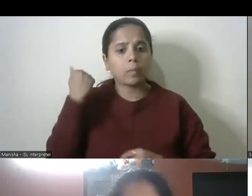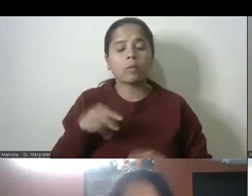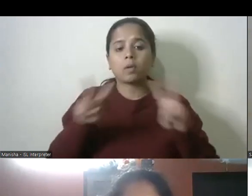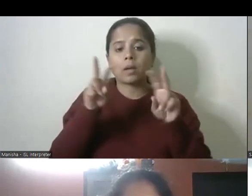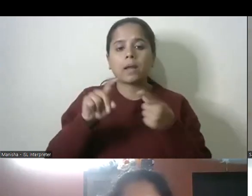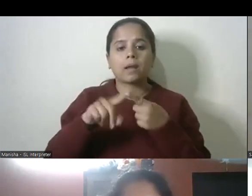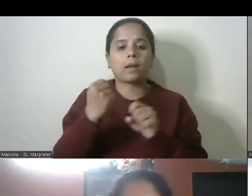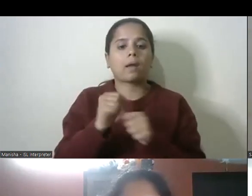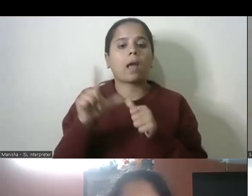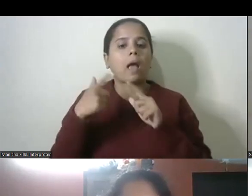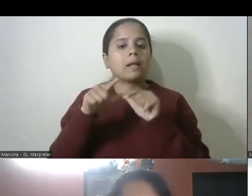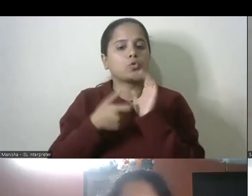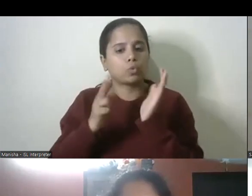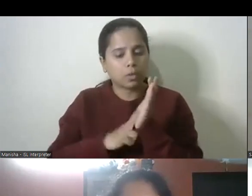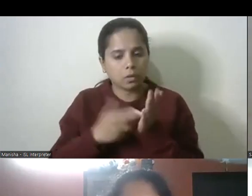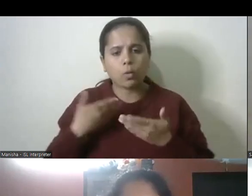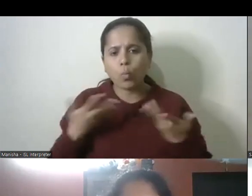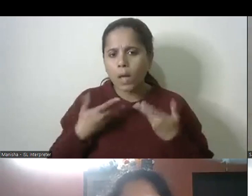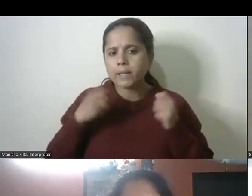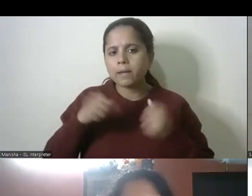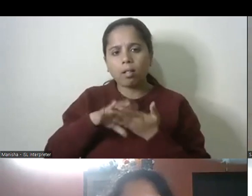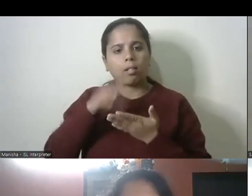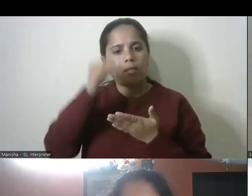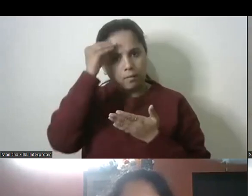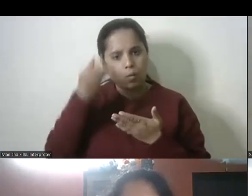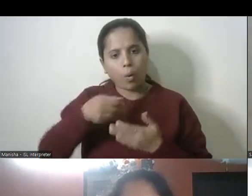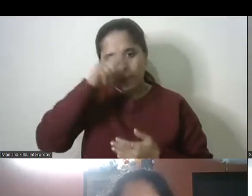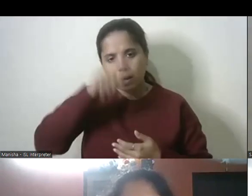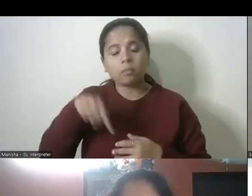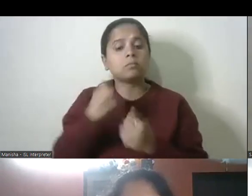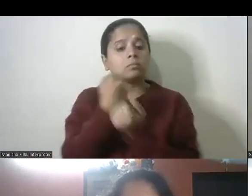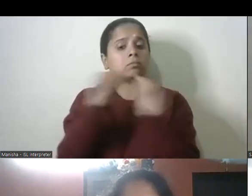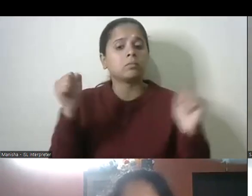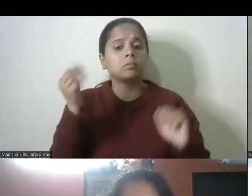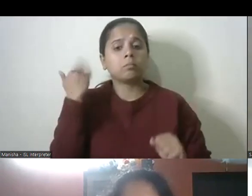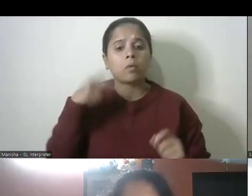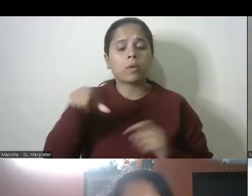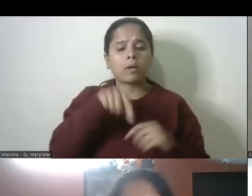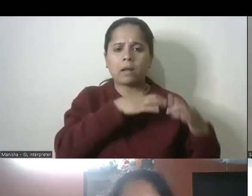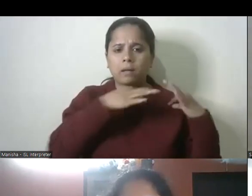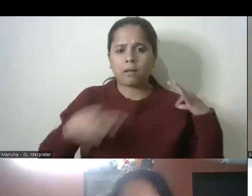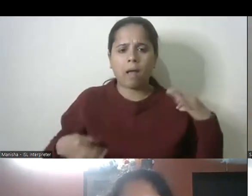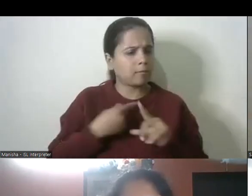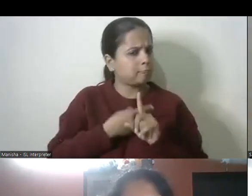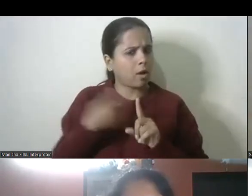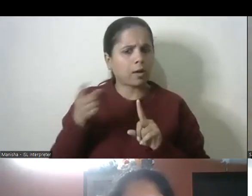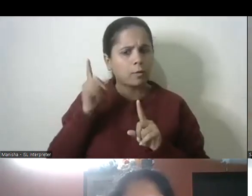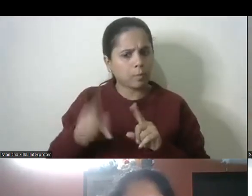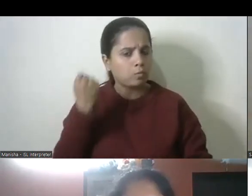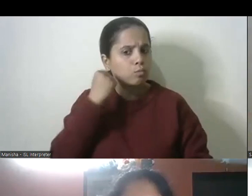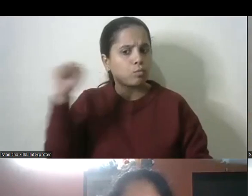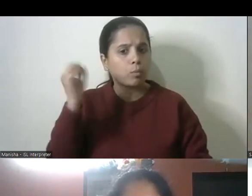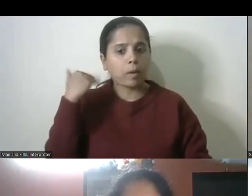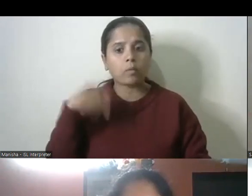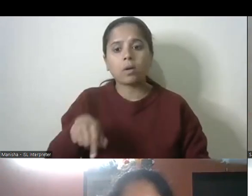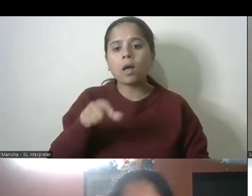Egalitarian Values, What We Can Learn from India's Adivasis for an Anti-Caste Movement, to be delivered by Dr.